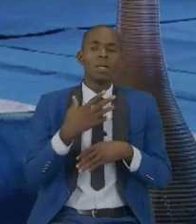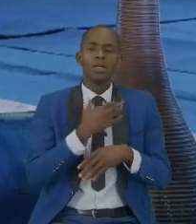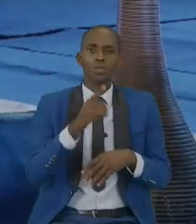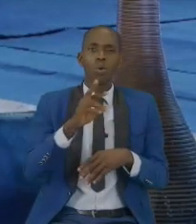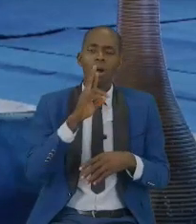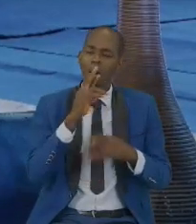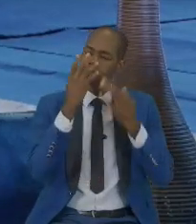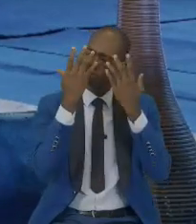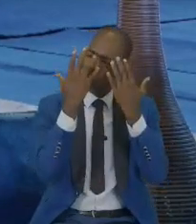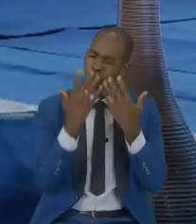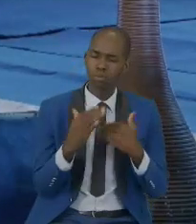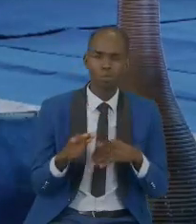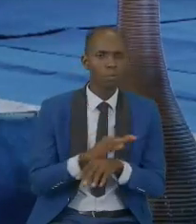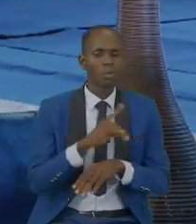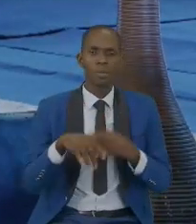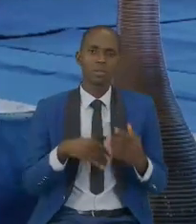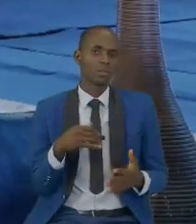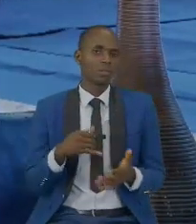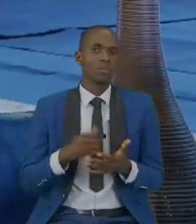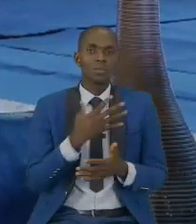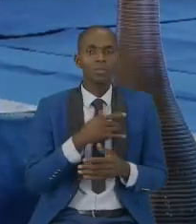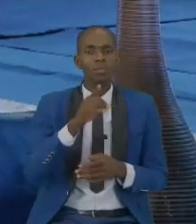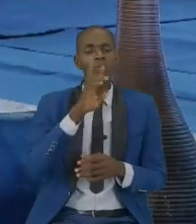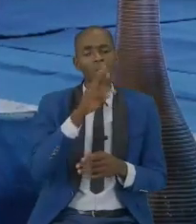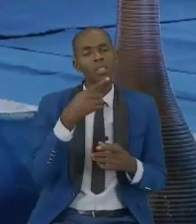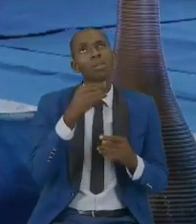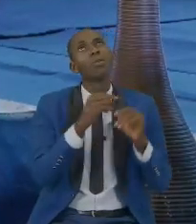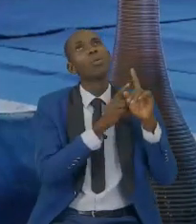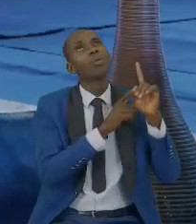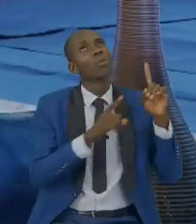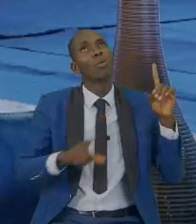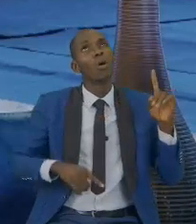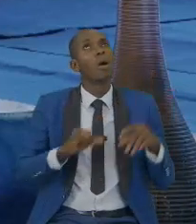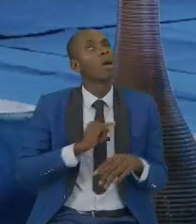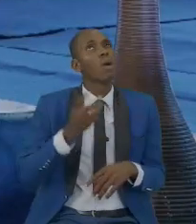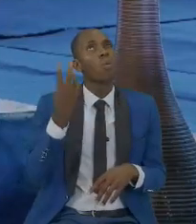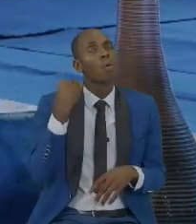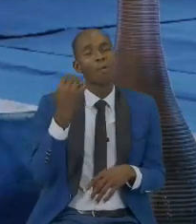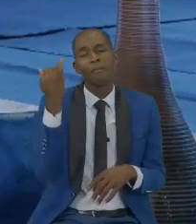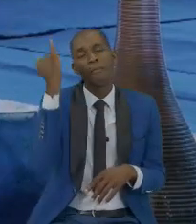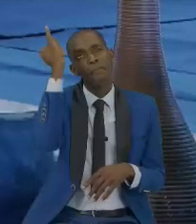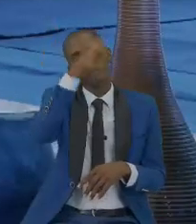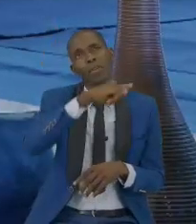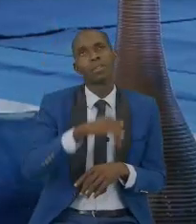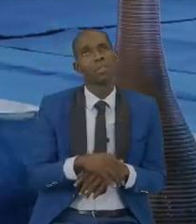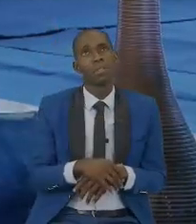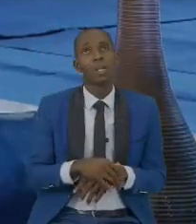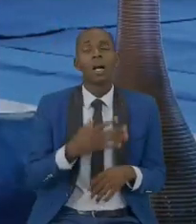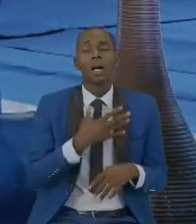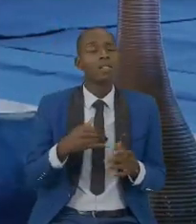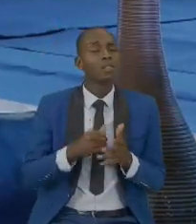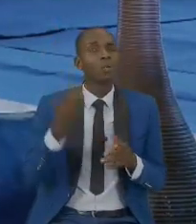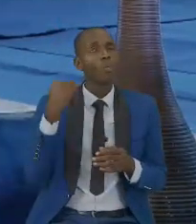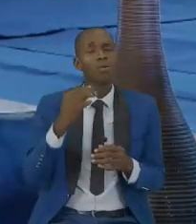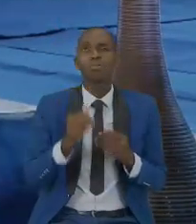You're sorrowful about it. And you say, Lord, I was foolish. It was terrible.